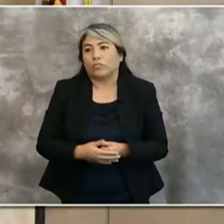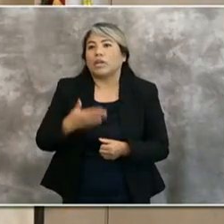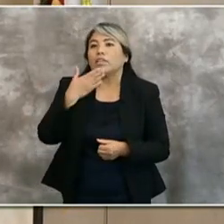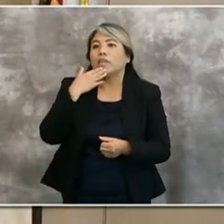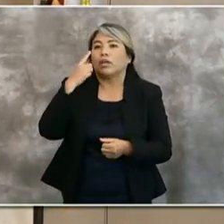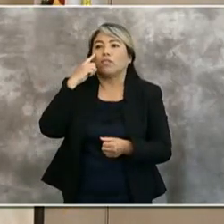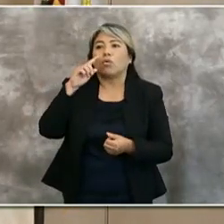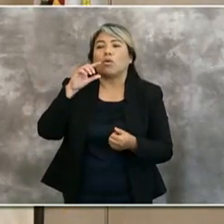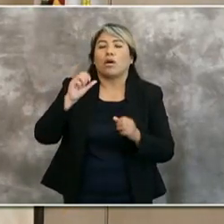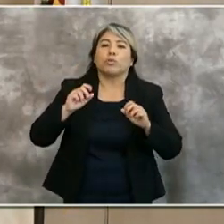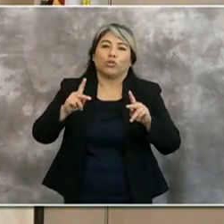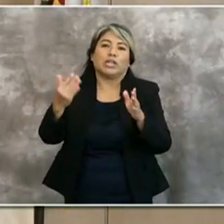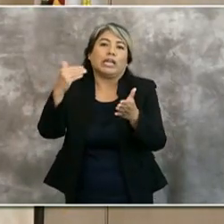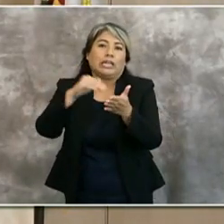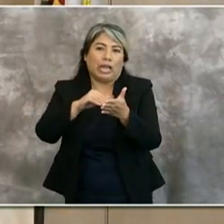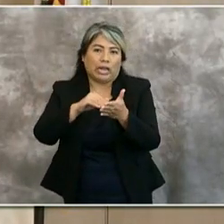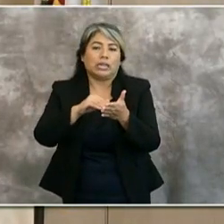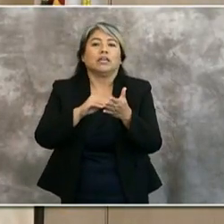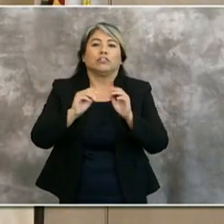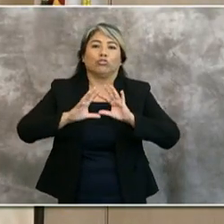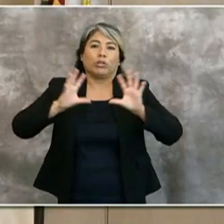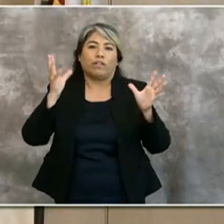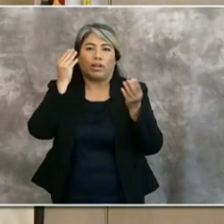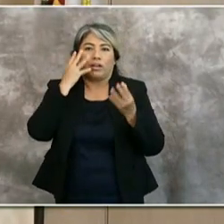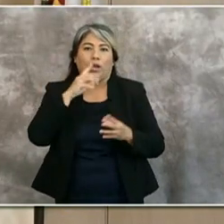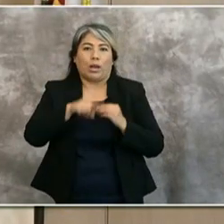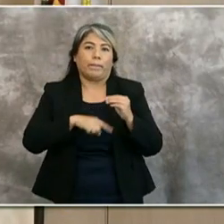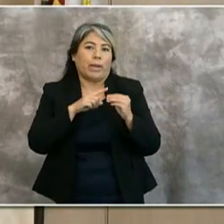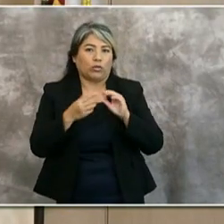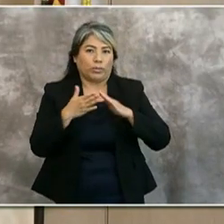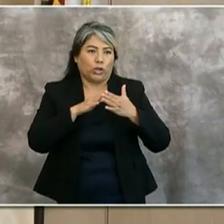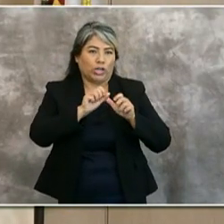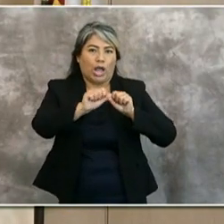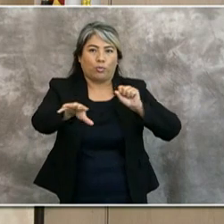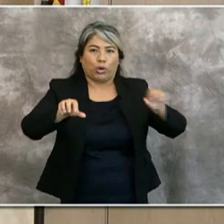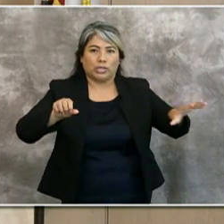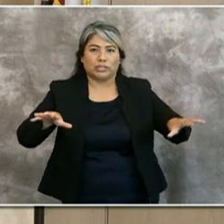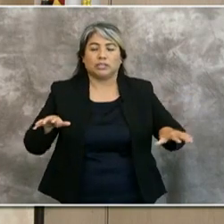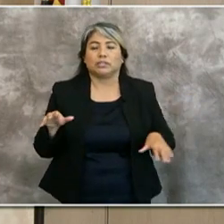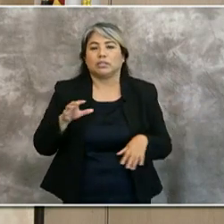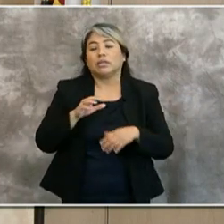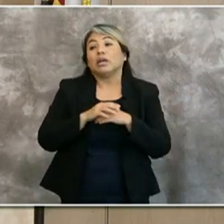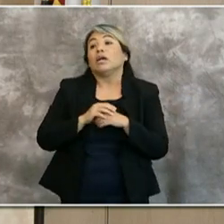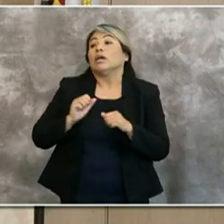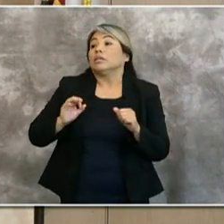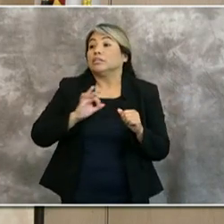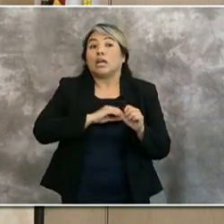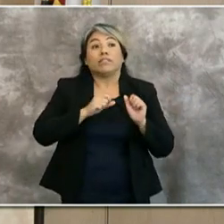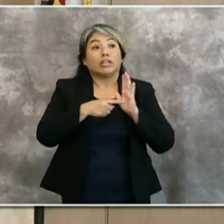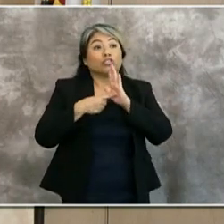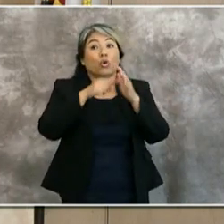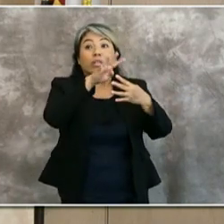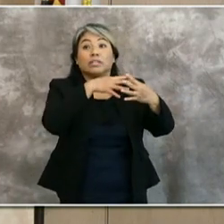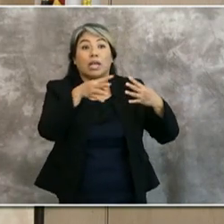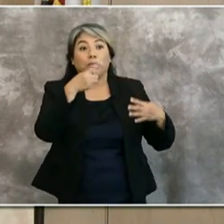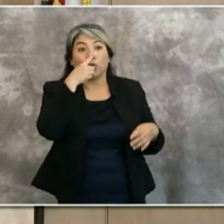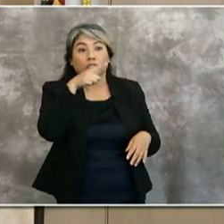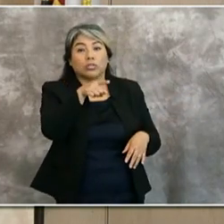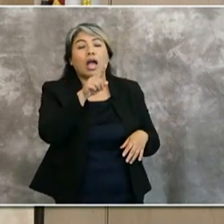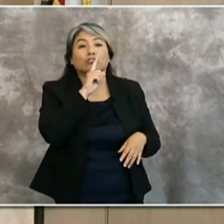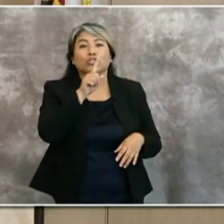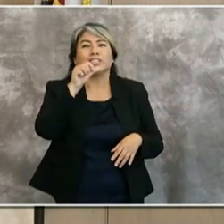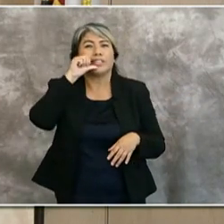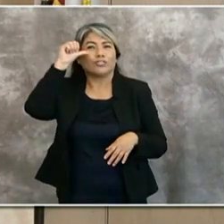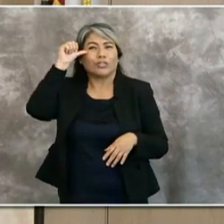Thank you for the opportunity again to clarify information about community outbreaks. If staff can show the tables,